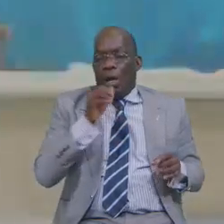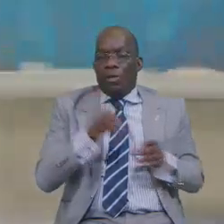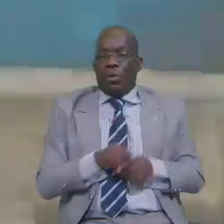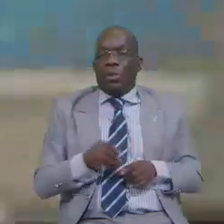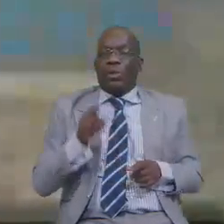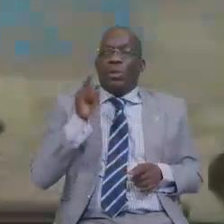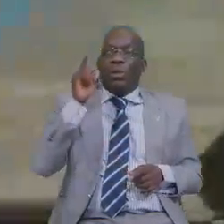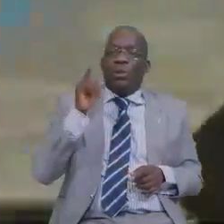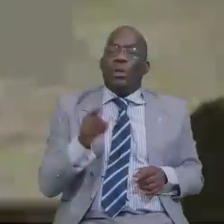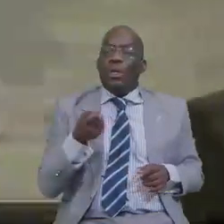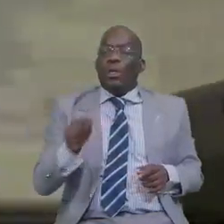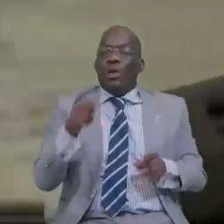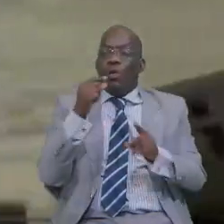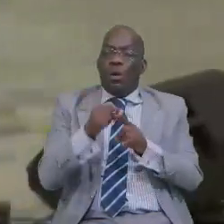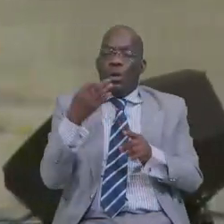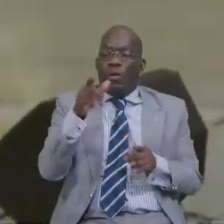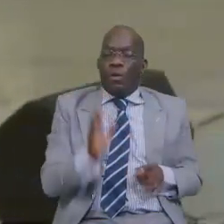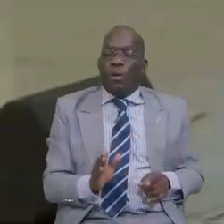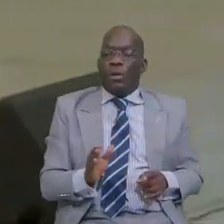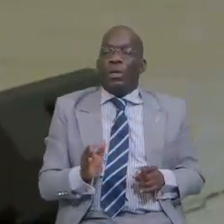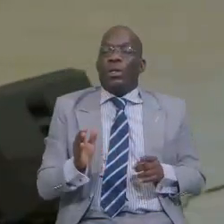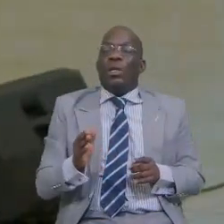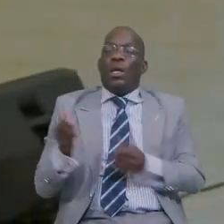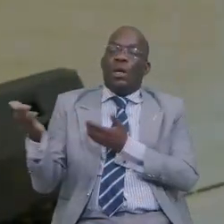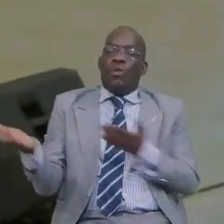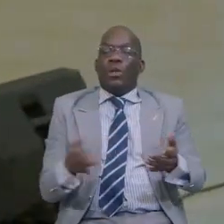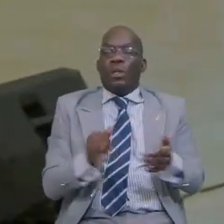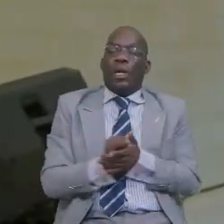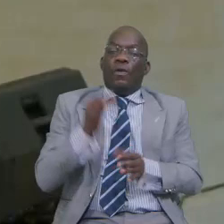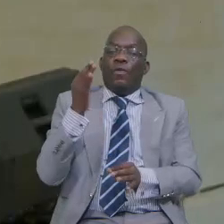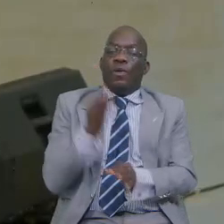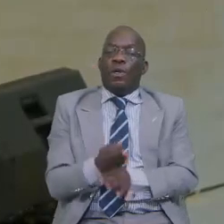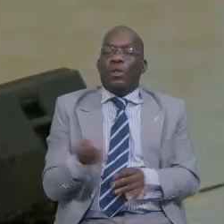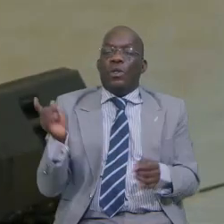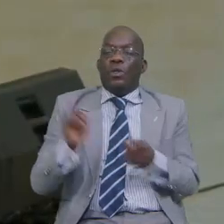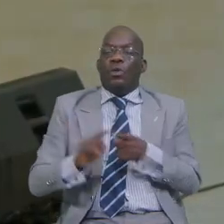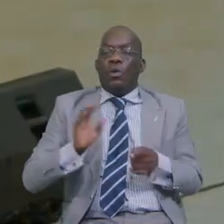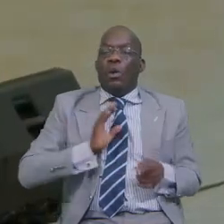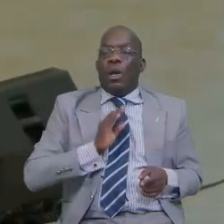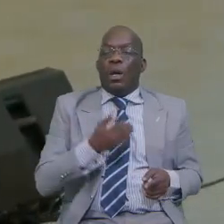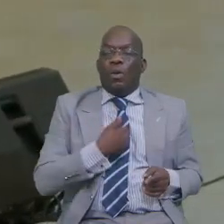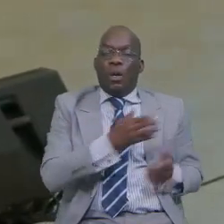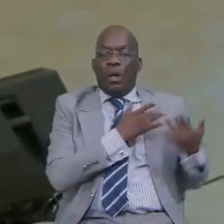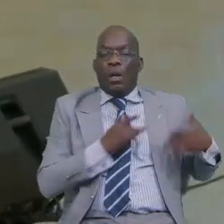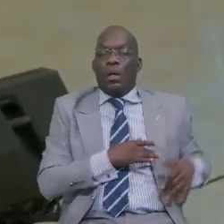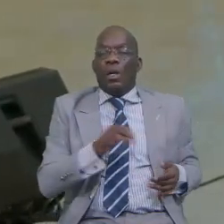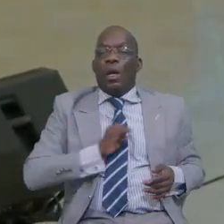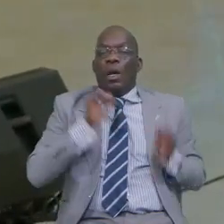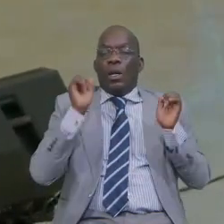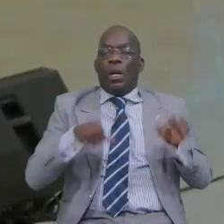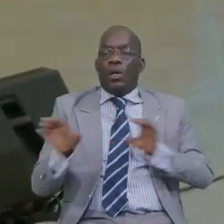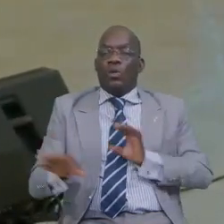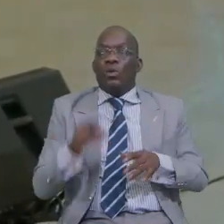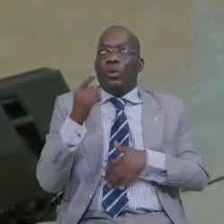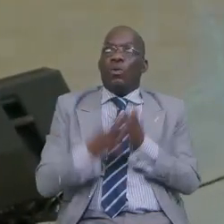God generates and brings up that faith in my heart, I can do what he says I can do.